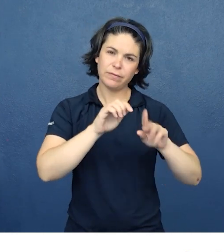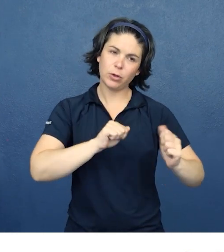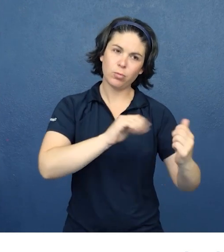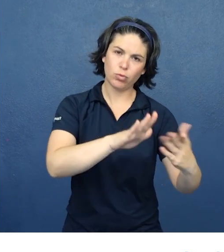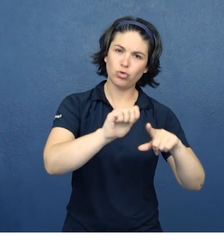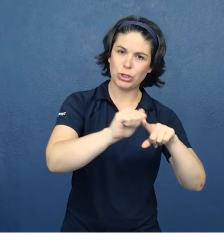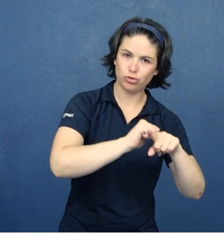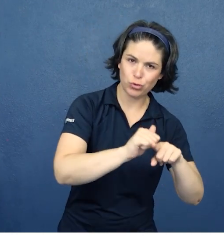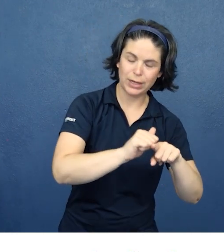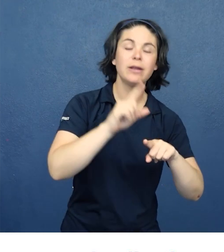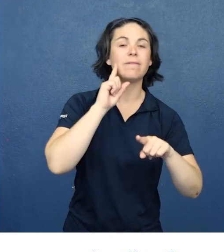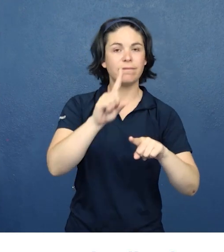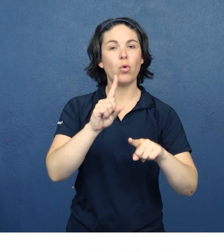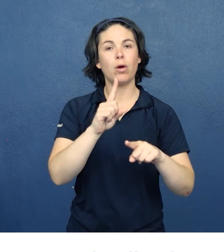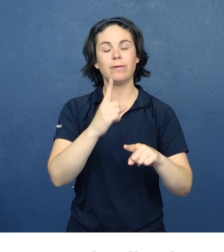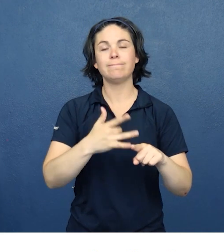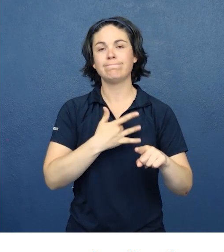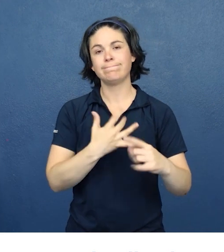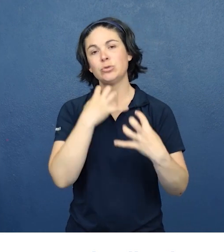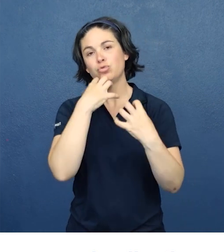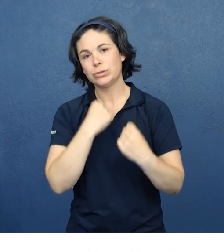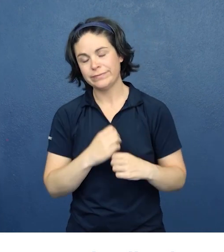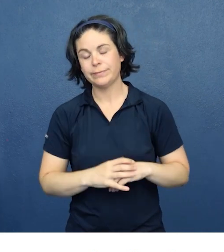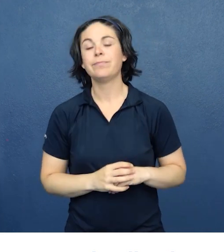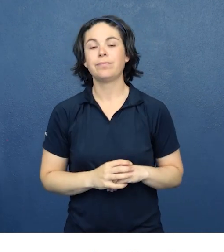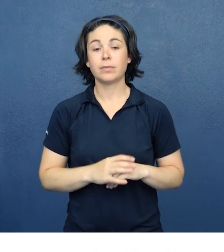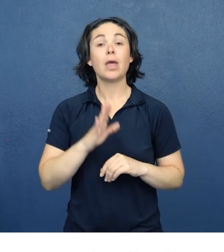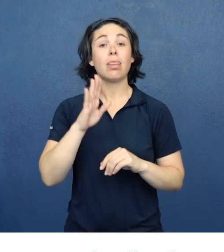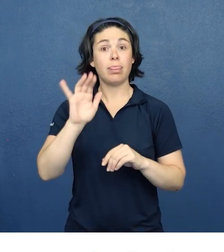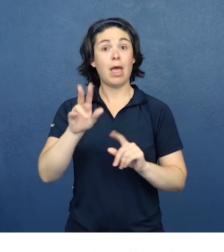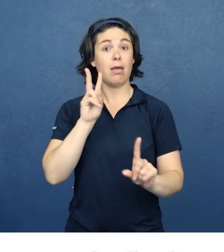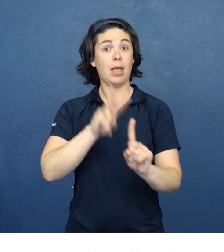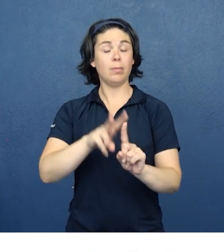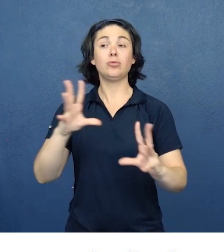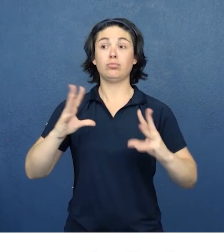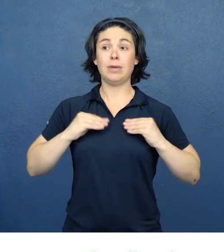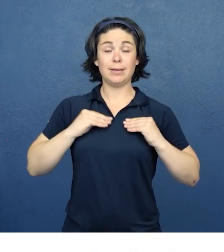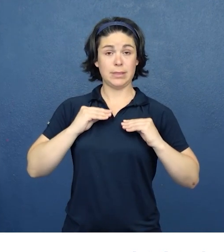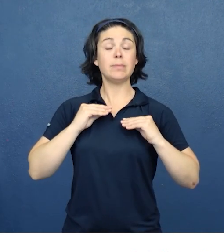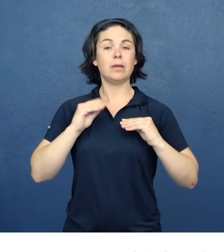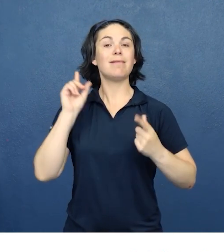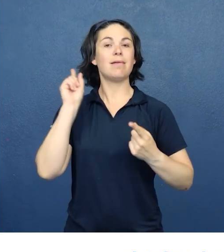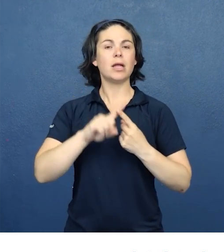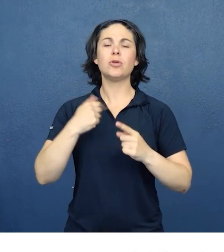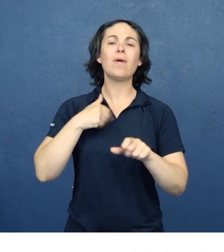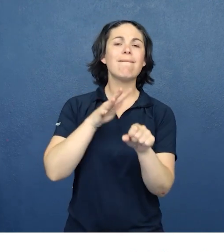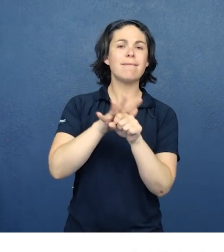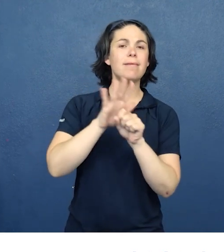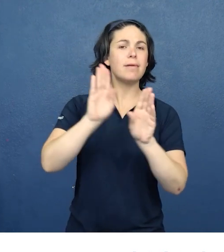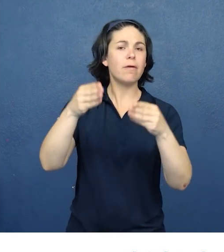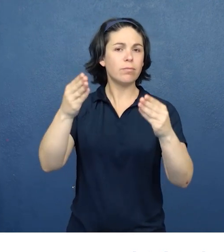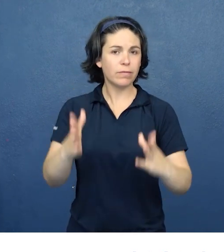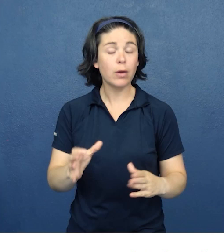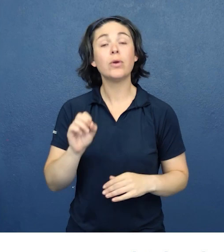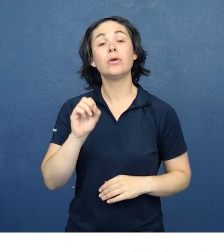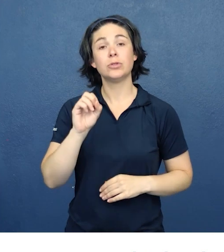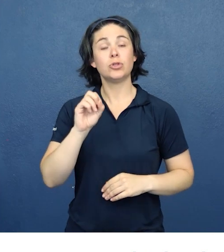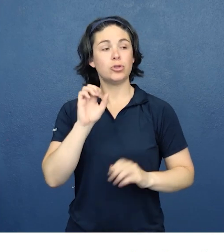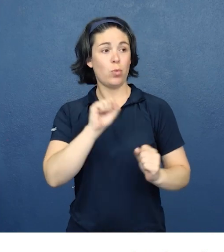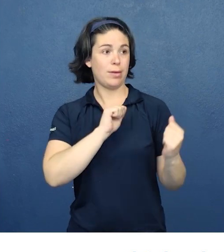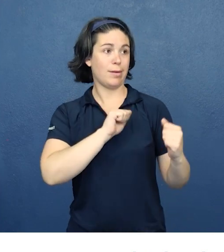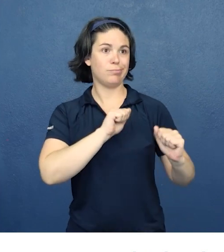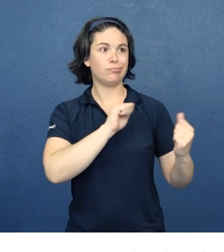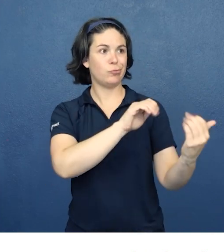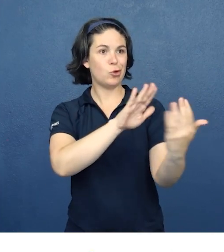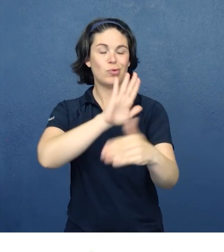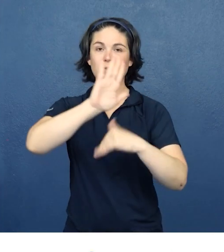bereavement. Applications are being accepted on an ongoing basis until the county determines it has obtained a sufficient number of providers to adequately